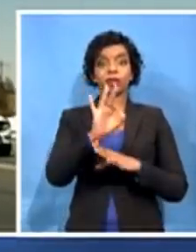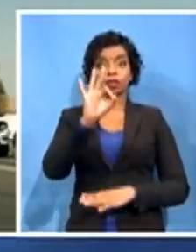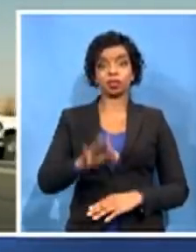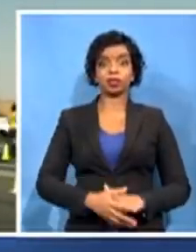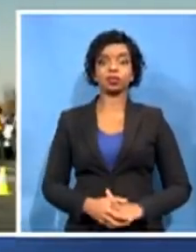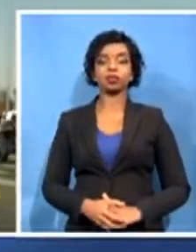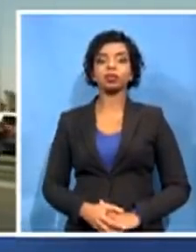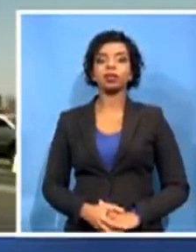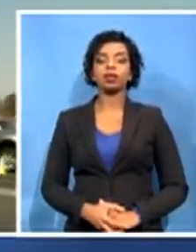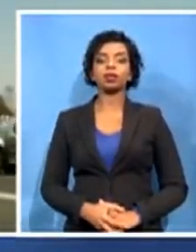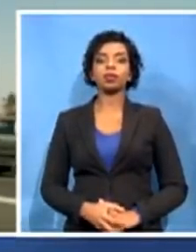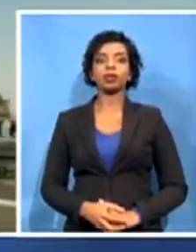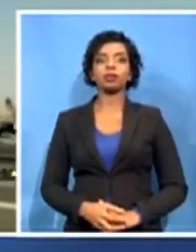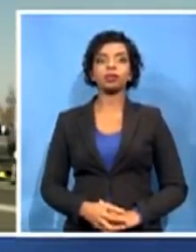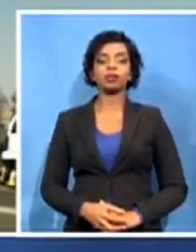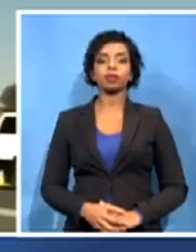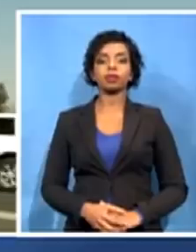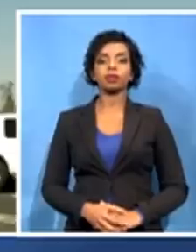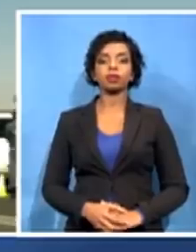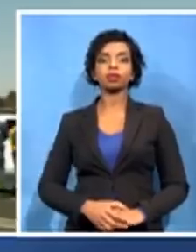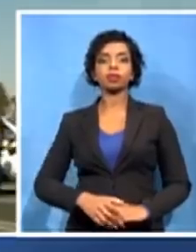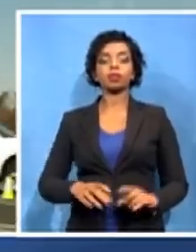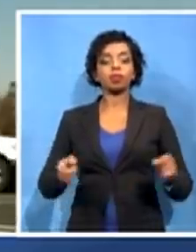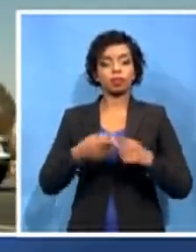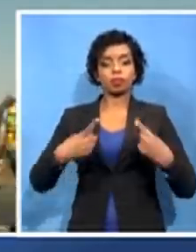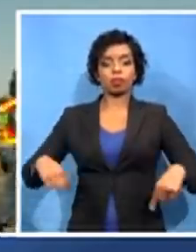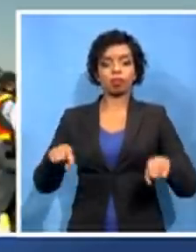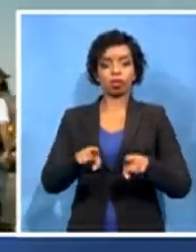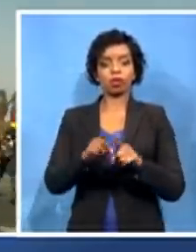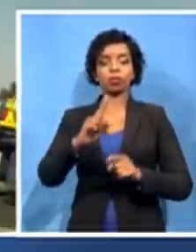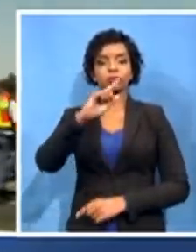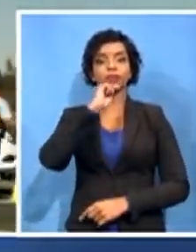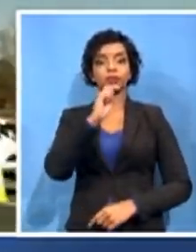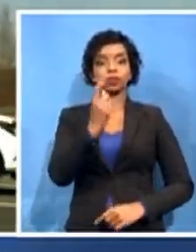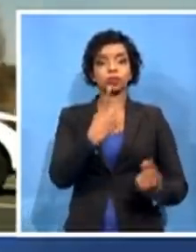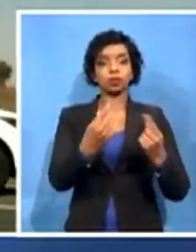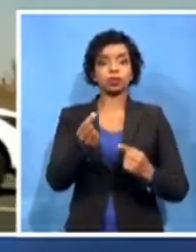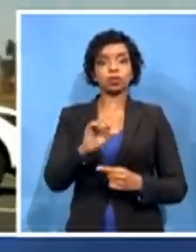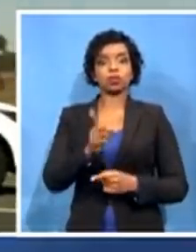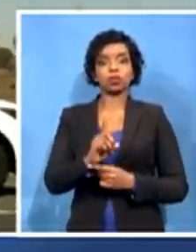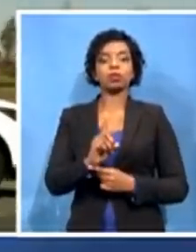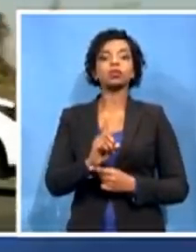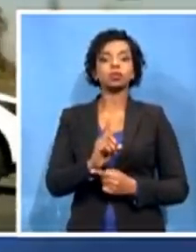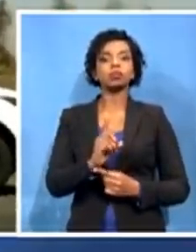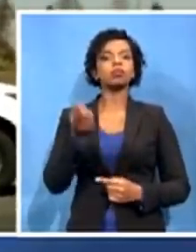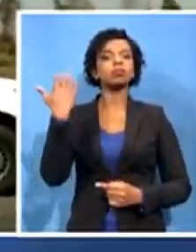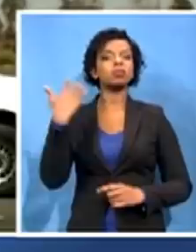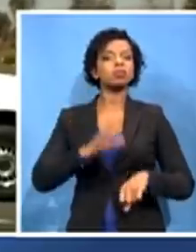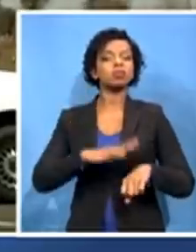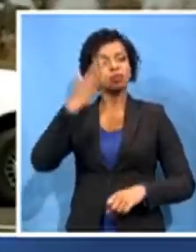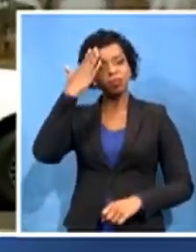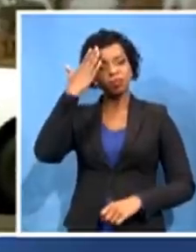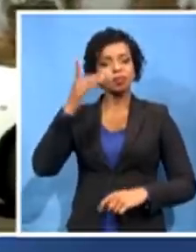I get away with that capacity of reminding them where we come from. So what you're going to say is